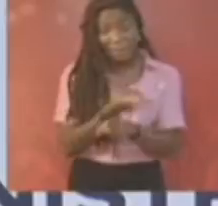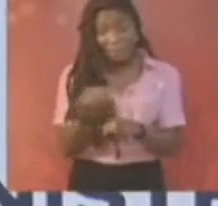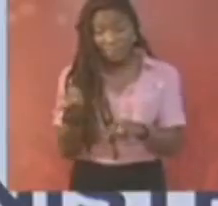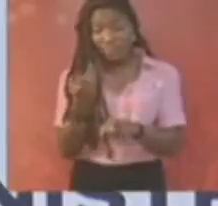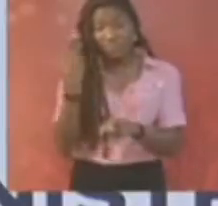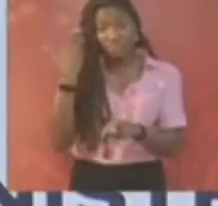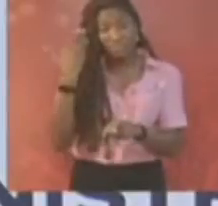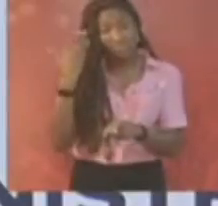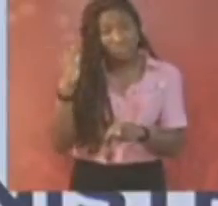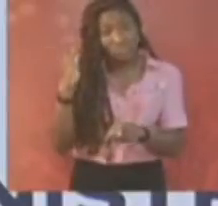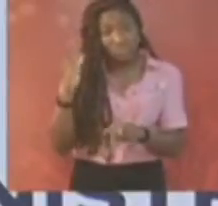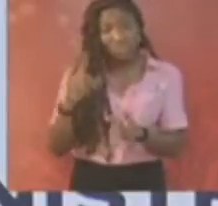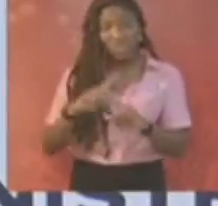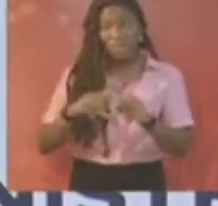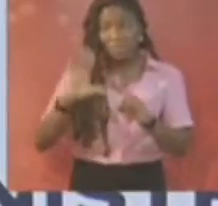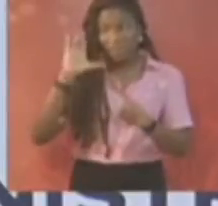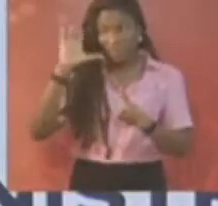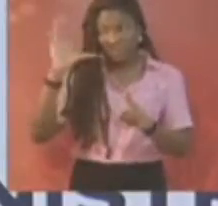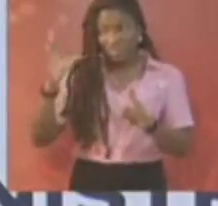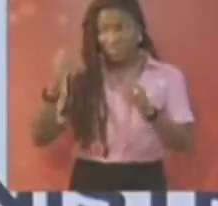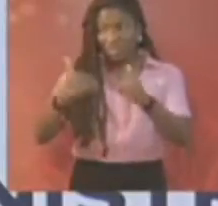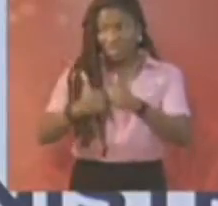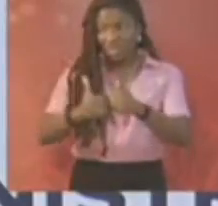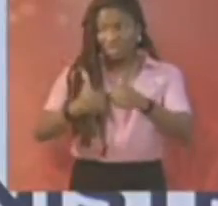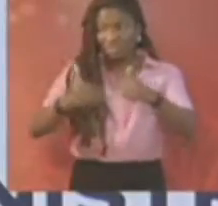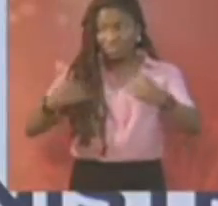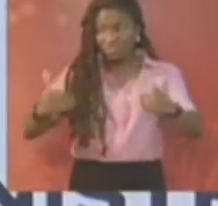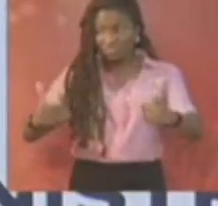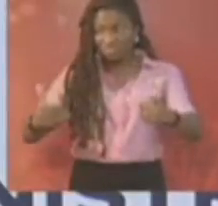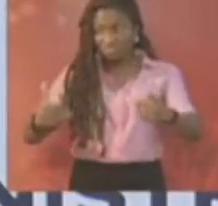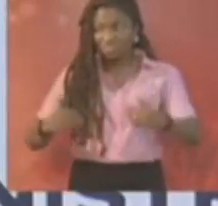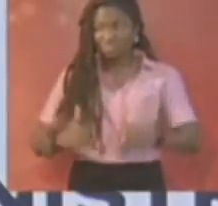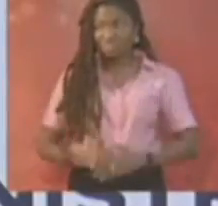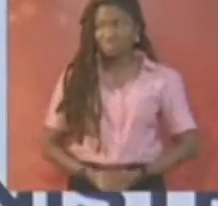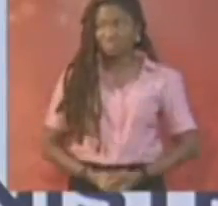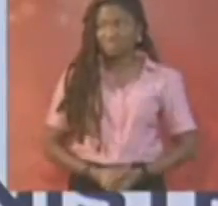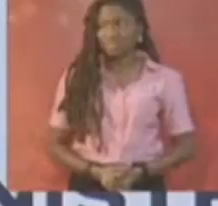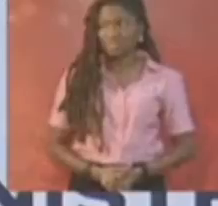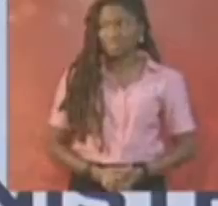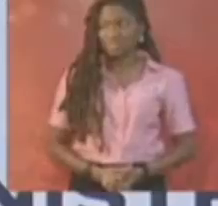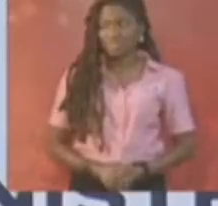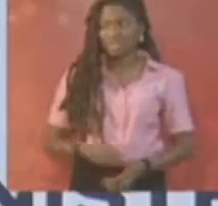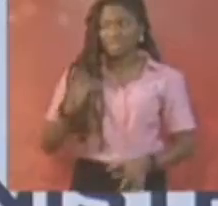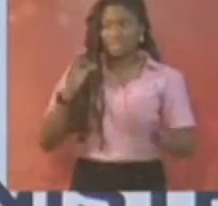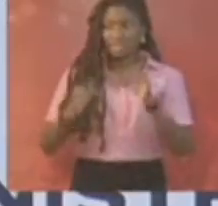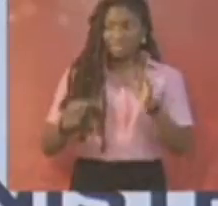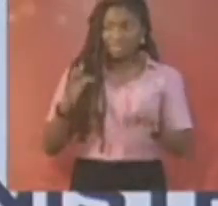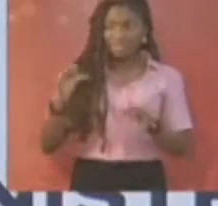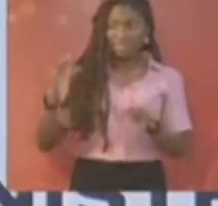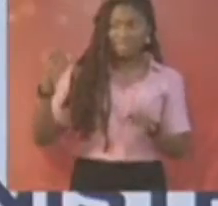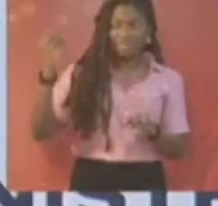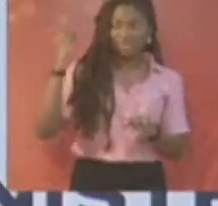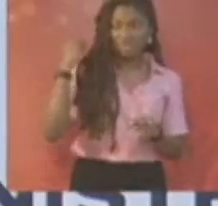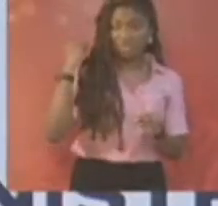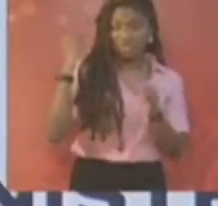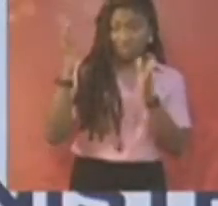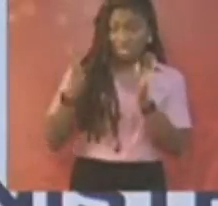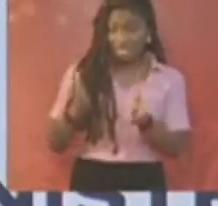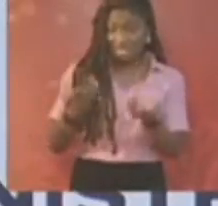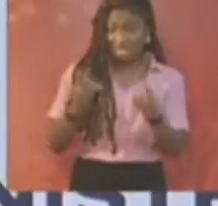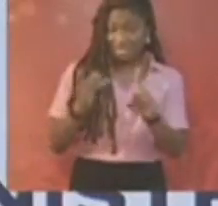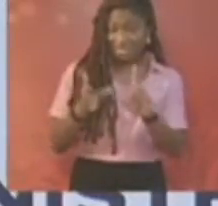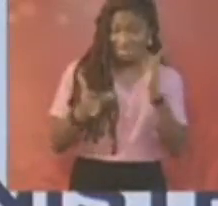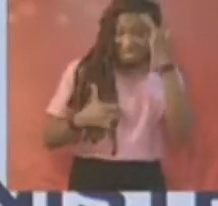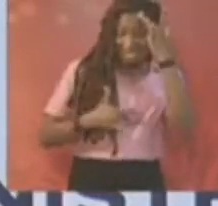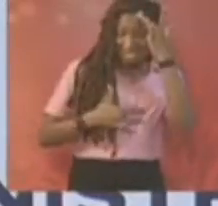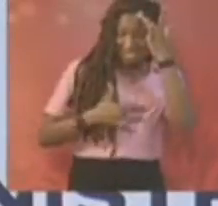in the same place, the officers wouldn't be held. So I'm assuming that wasn't what you asked. If you get the chance to clarify that in the follow-up questions,